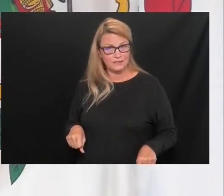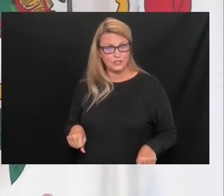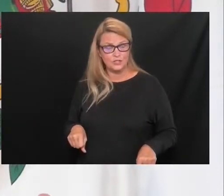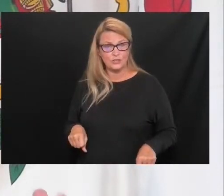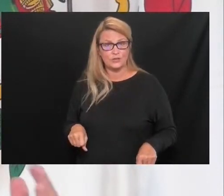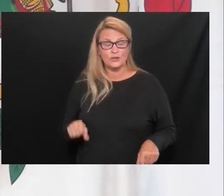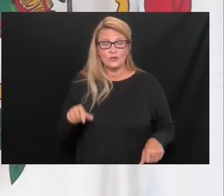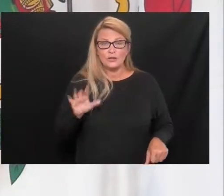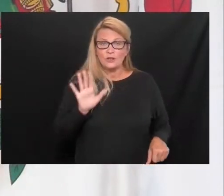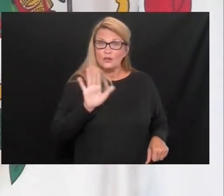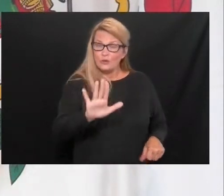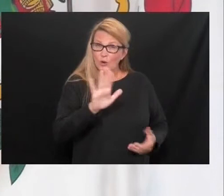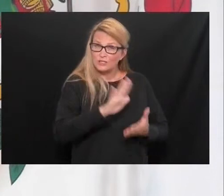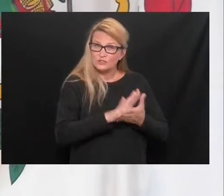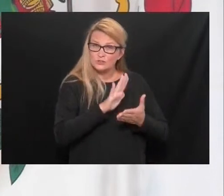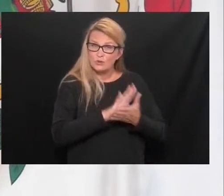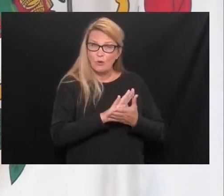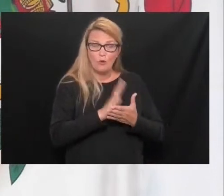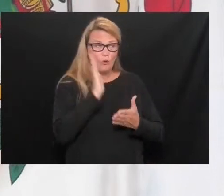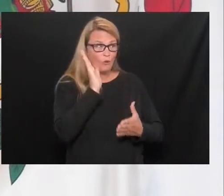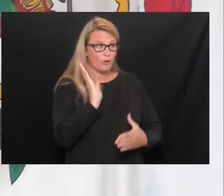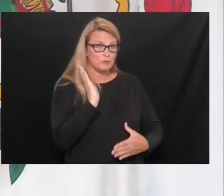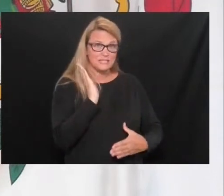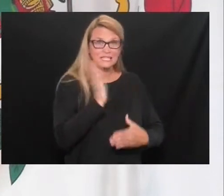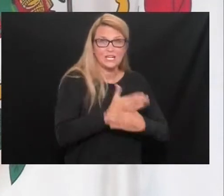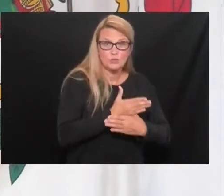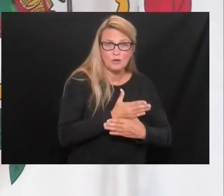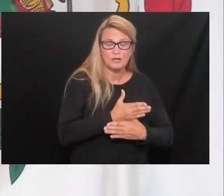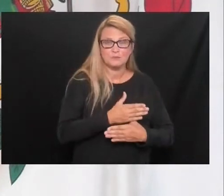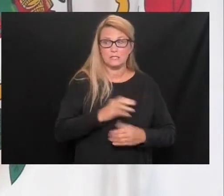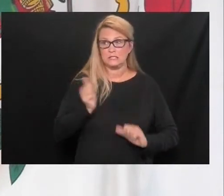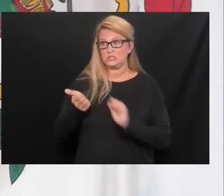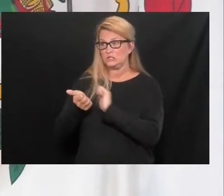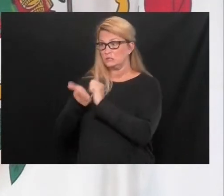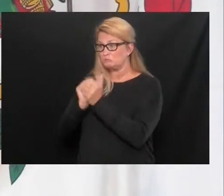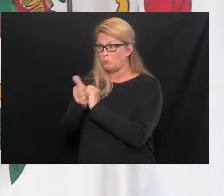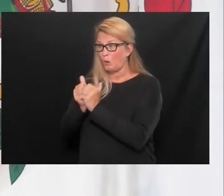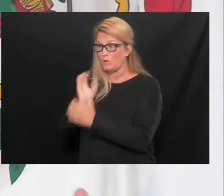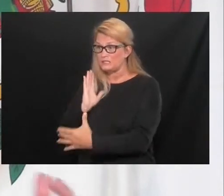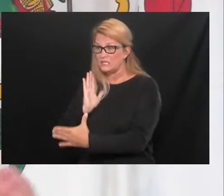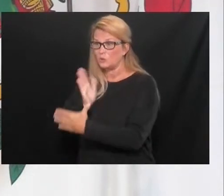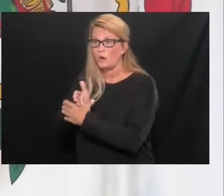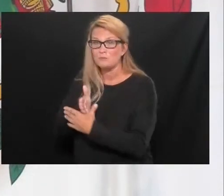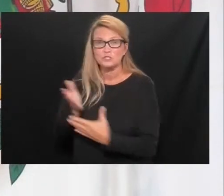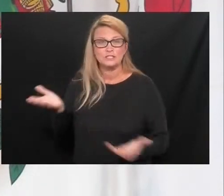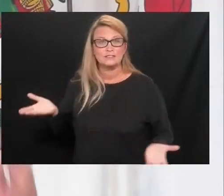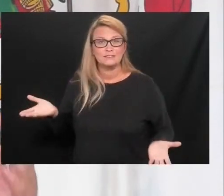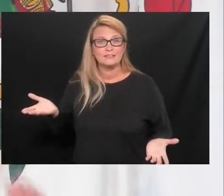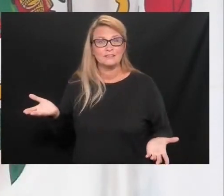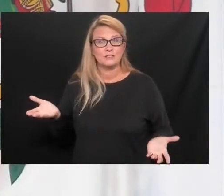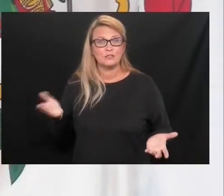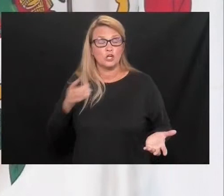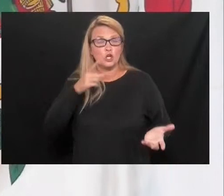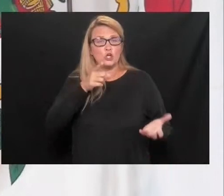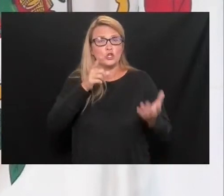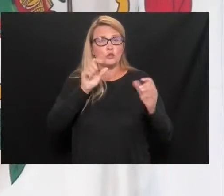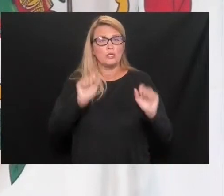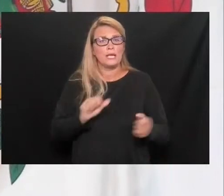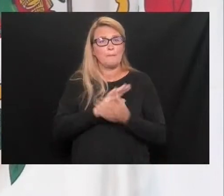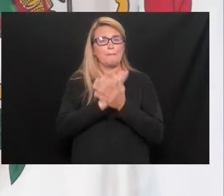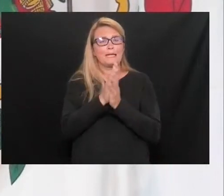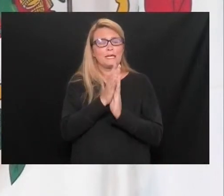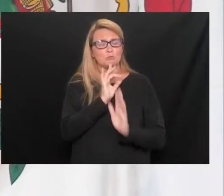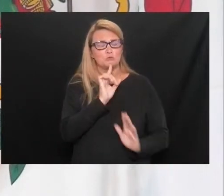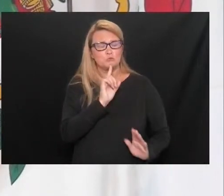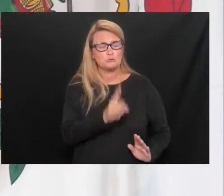Absolutely, your school can be disrupted, your sports can be disrupted. Without any question, you could get really